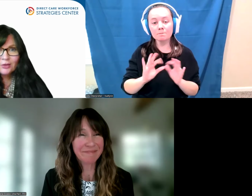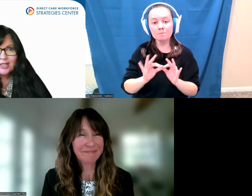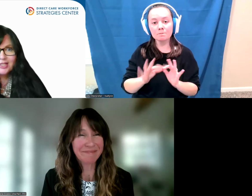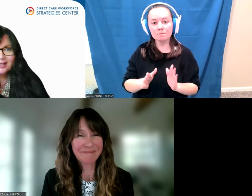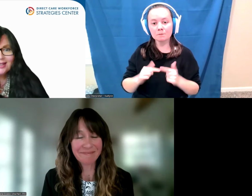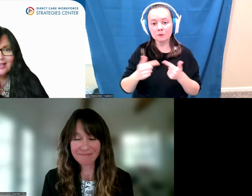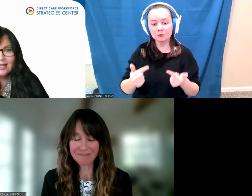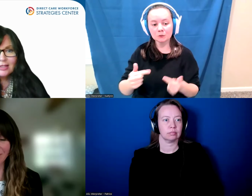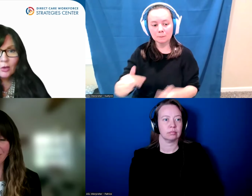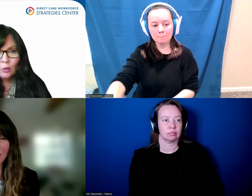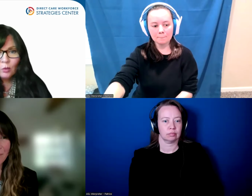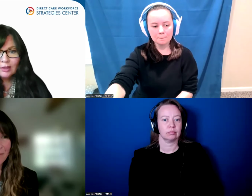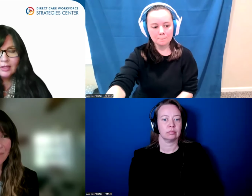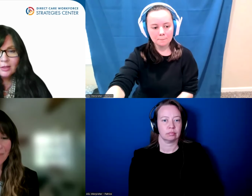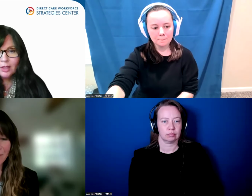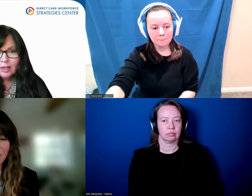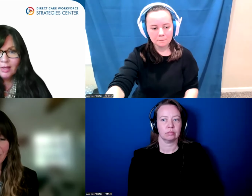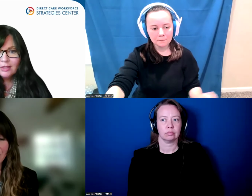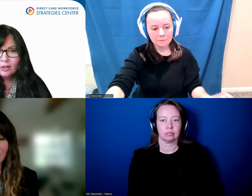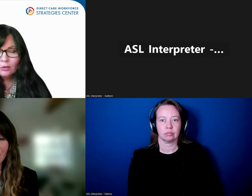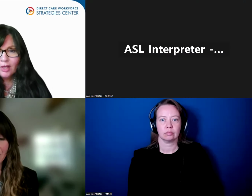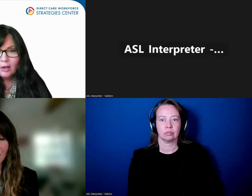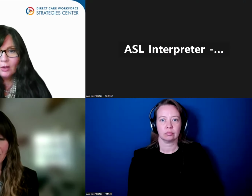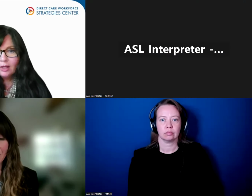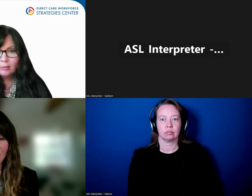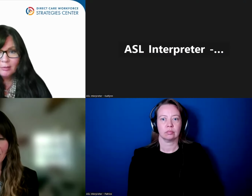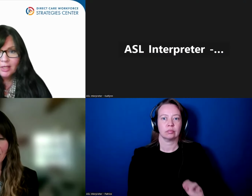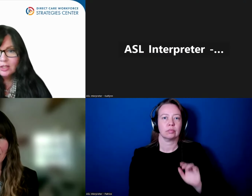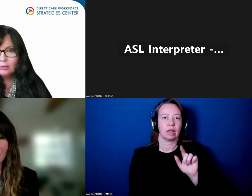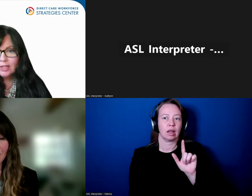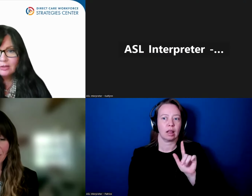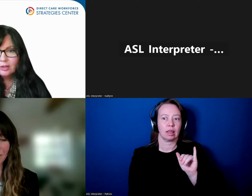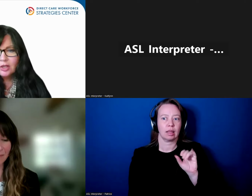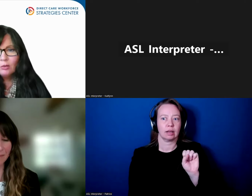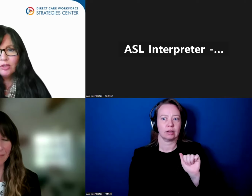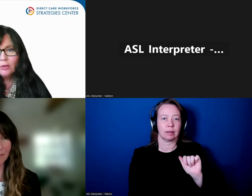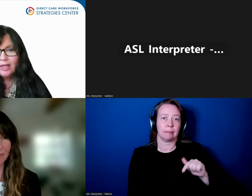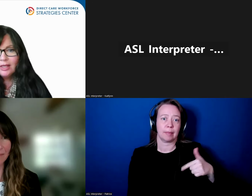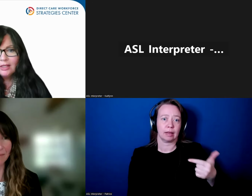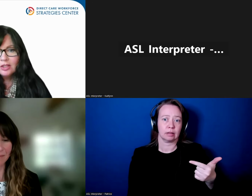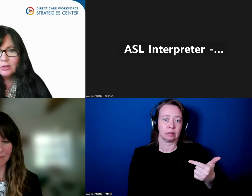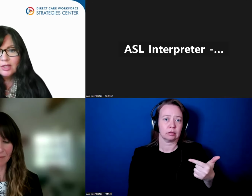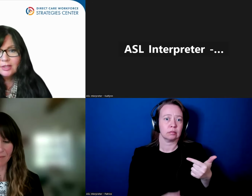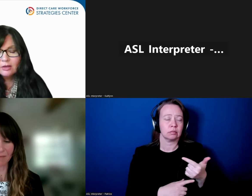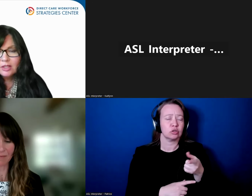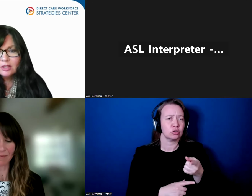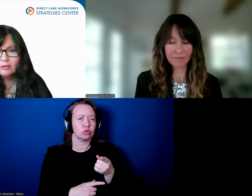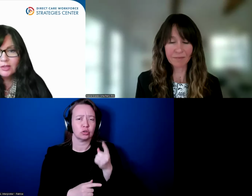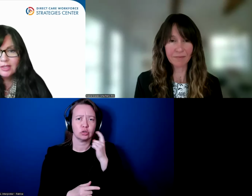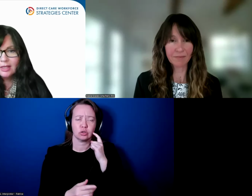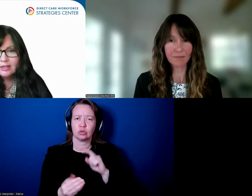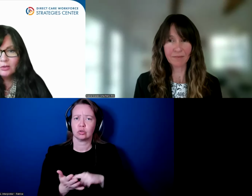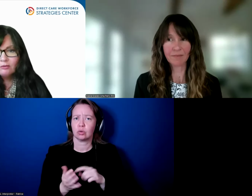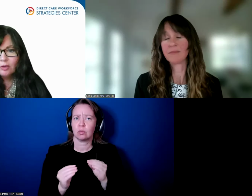Great, thank you, Keisha. So, Lisa, we're going to come back to you now. Your publication and research. Would you note any additional considerations